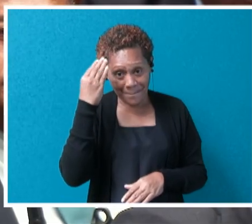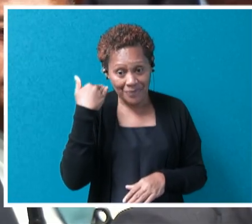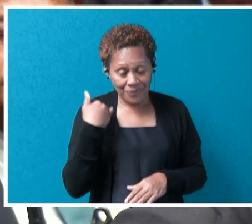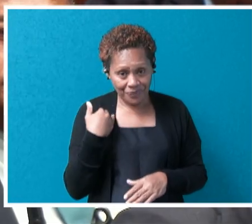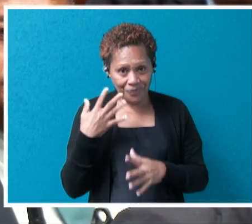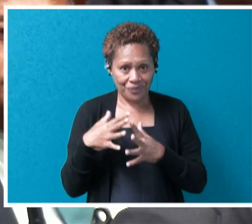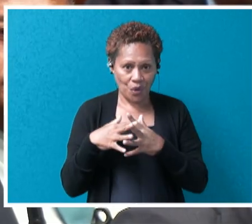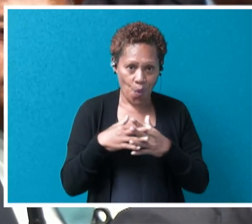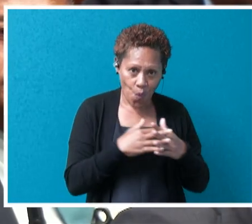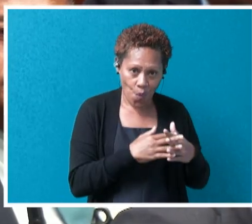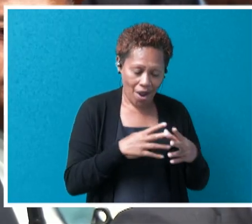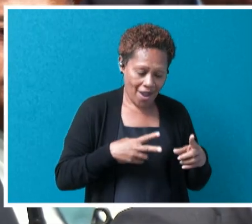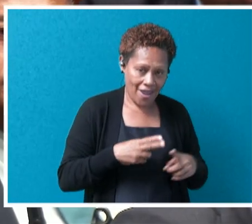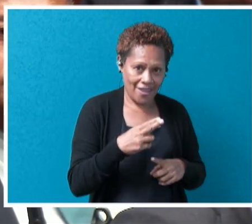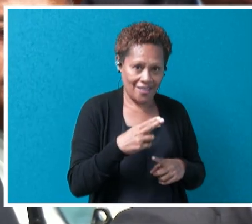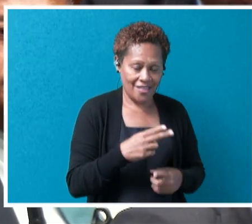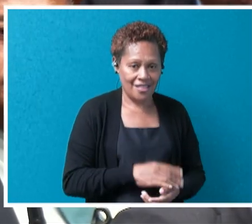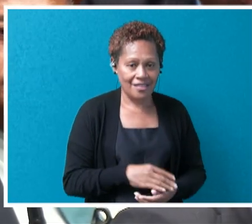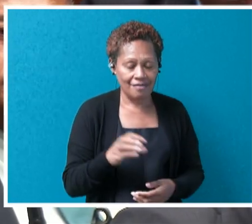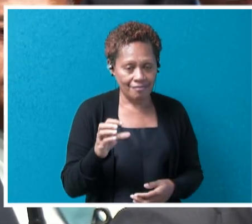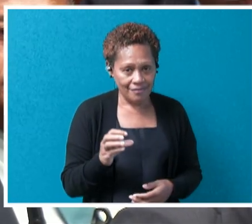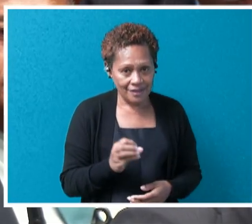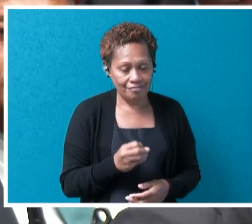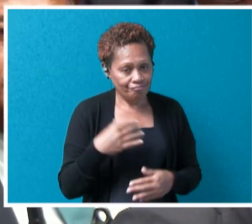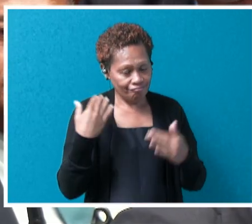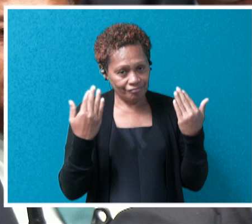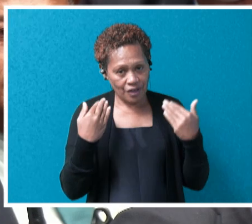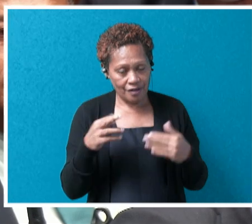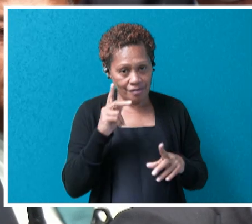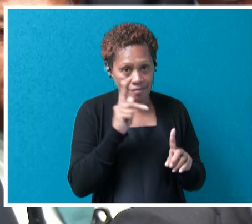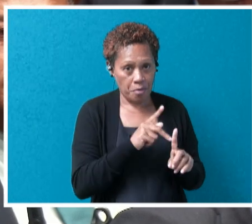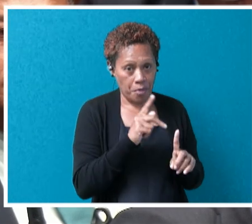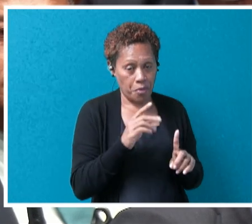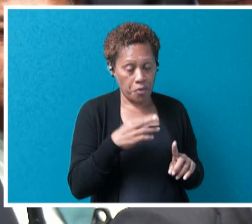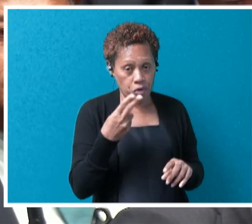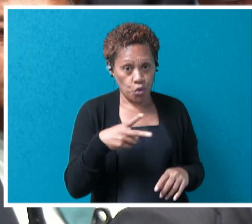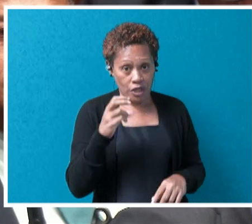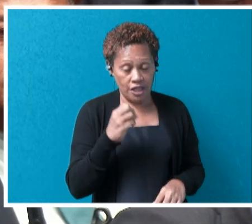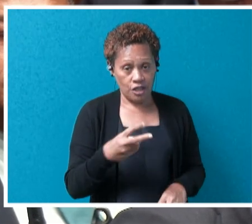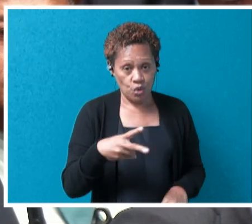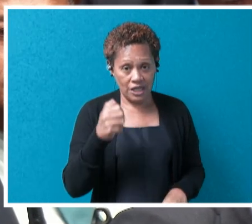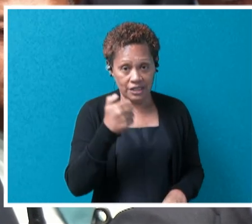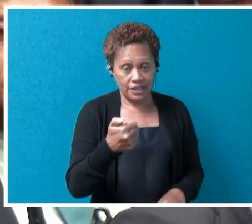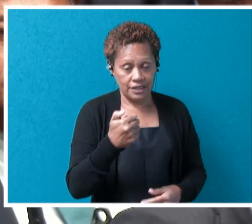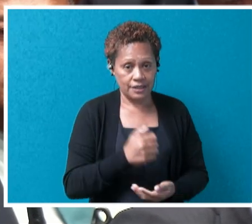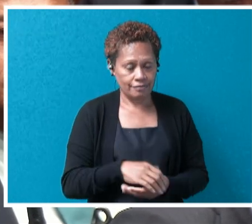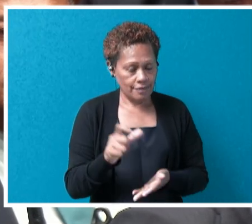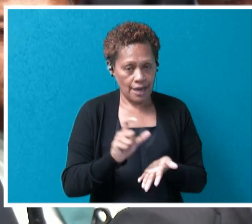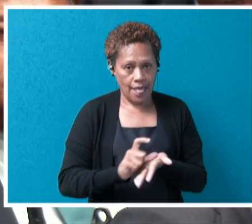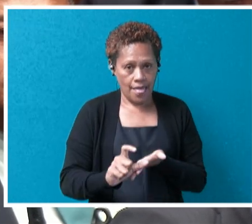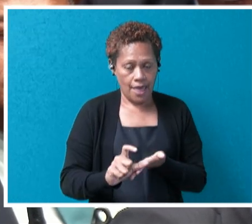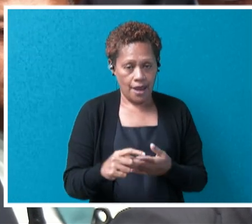Division. Mr. Speaker, sir, our priorities for 2026 are therefore clear. We